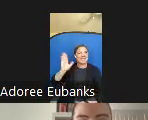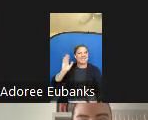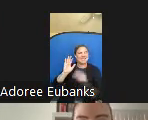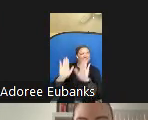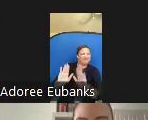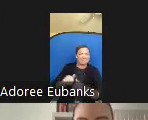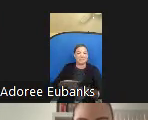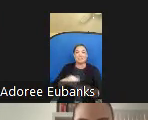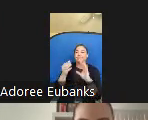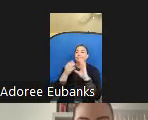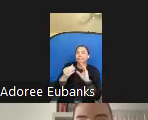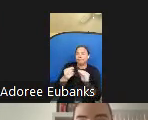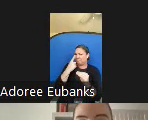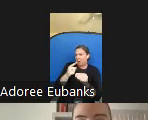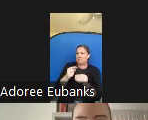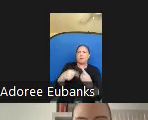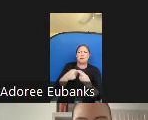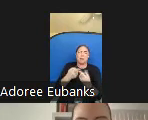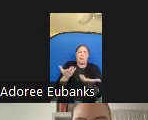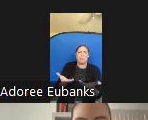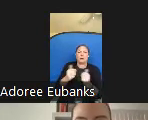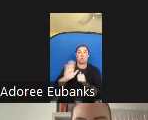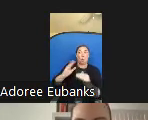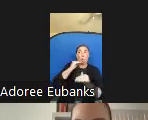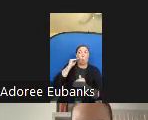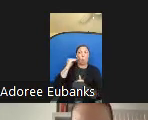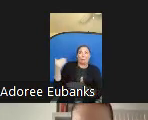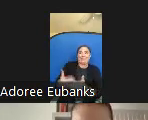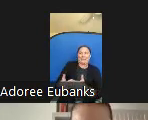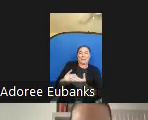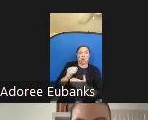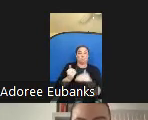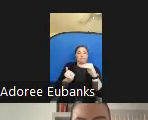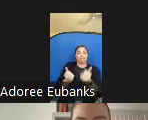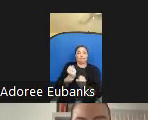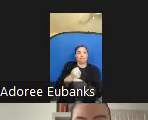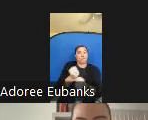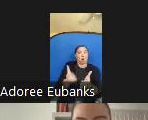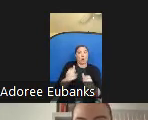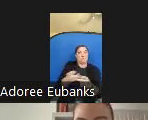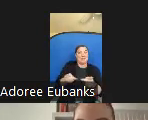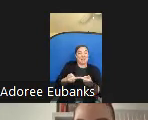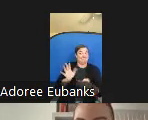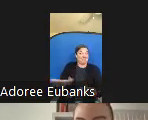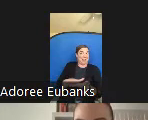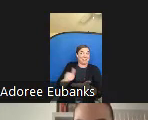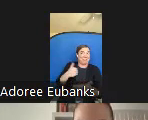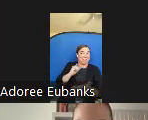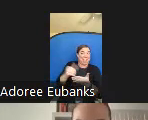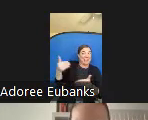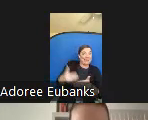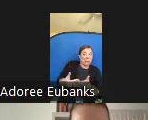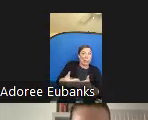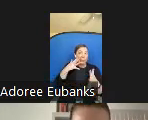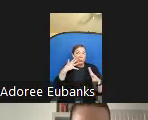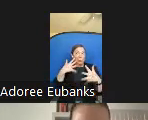how attractive it would have been to have your house located right next to a potter shop. Would the inhabitants notice the noise and smells